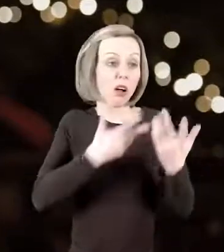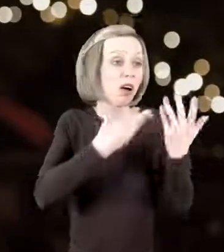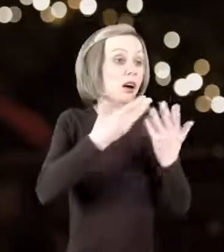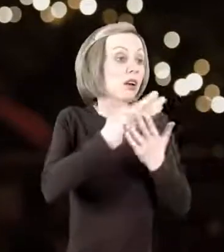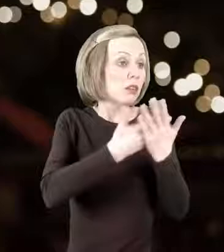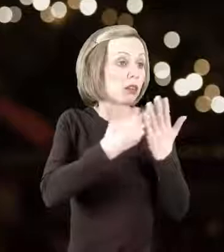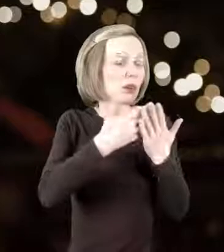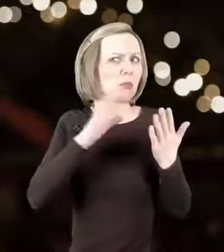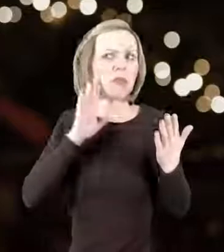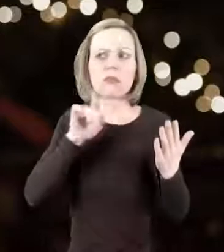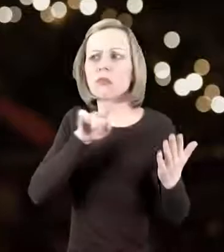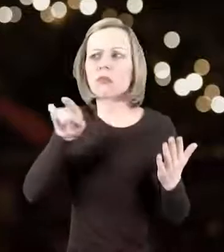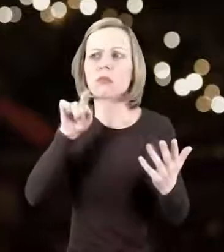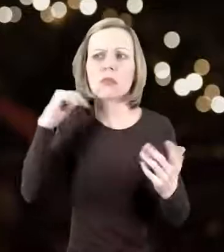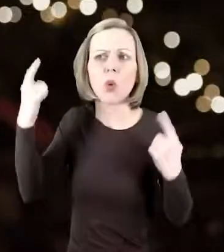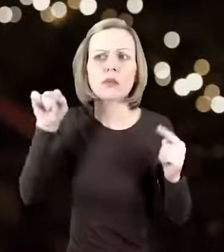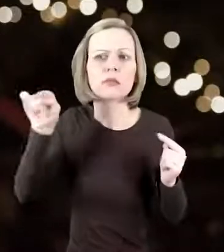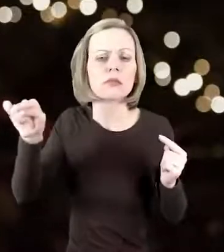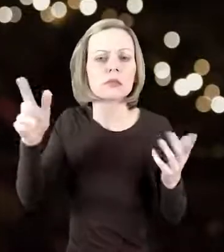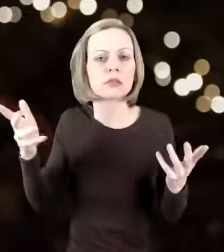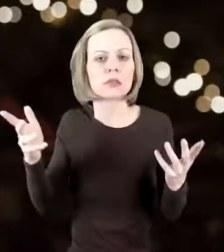aimlessly to pass the night.